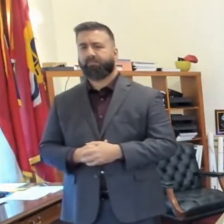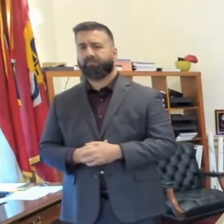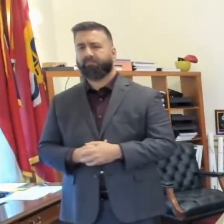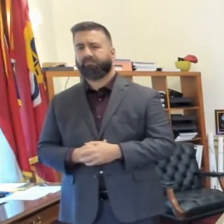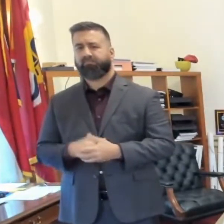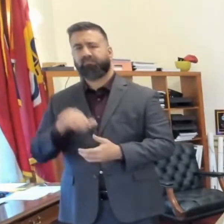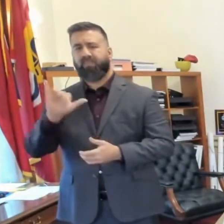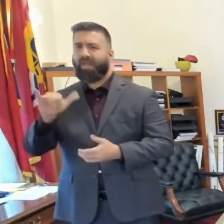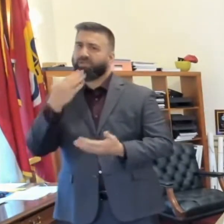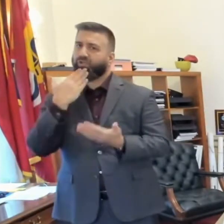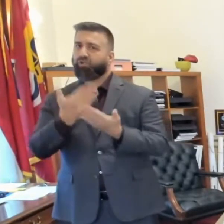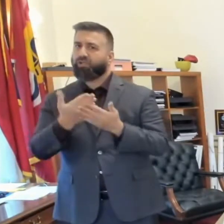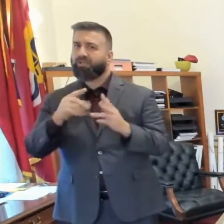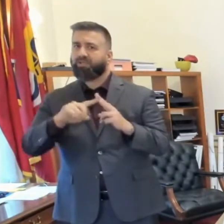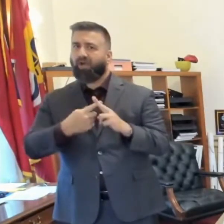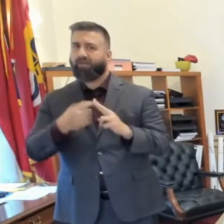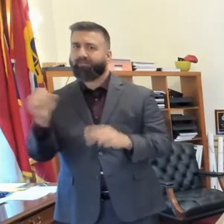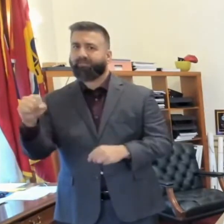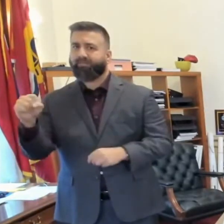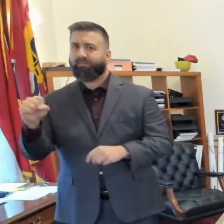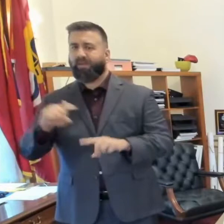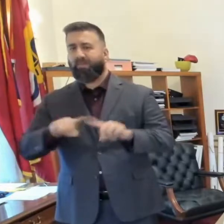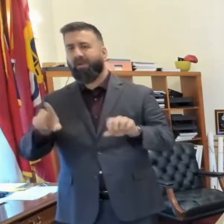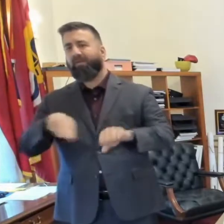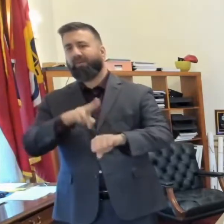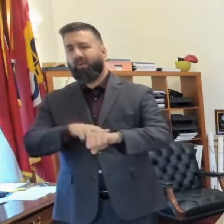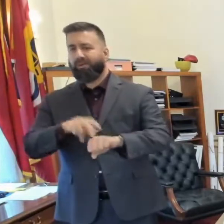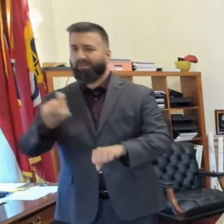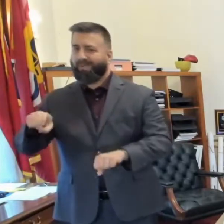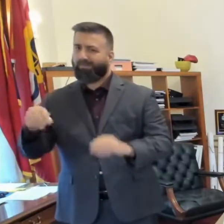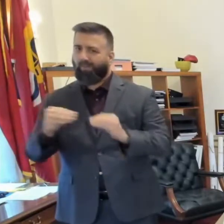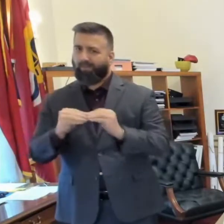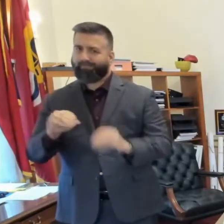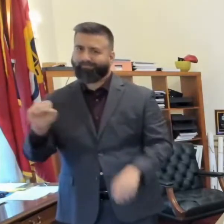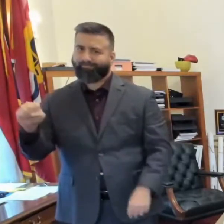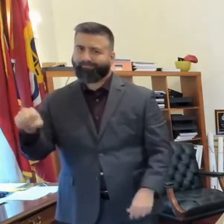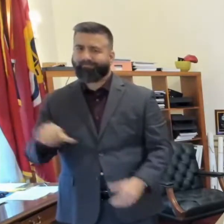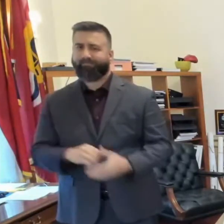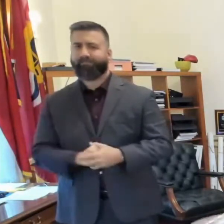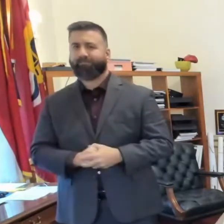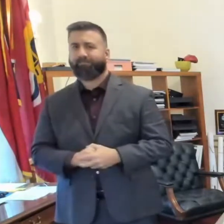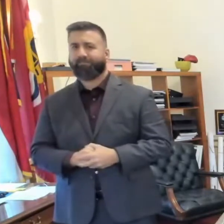that's a good start, but of course we all need much more.